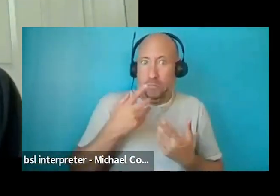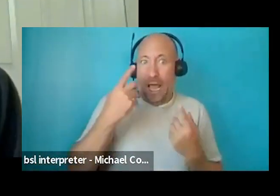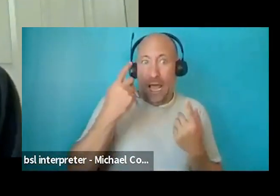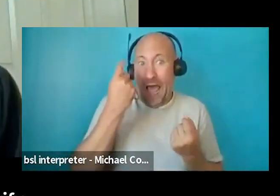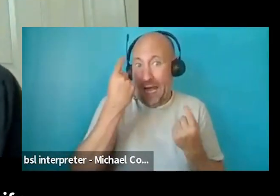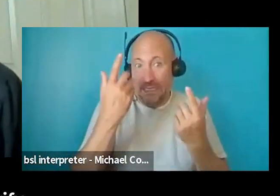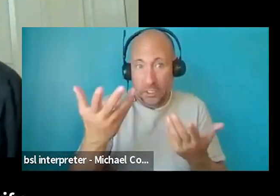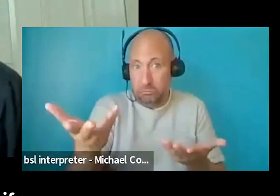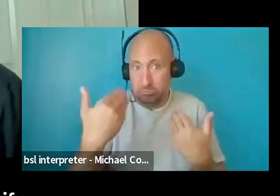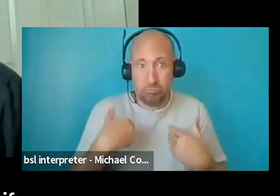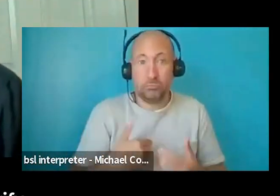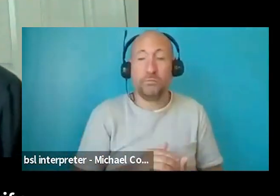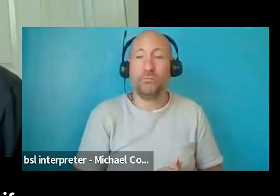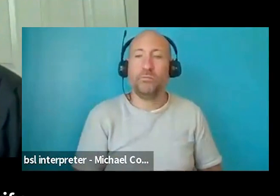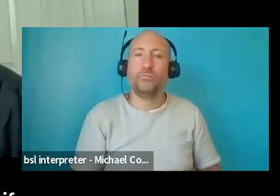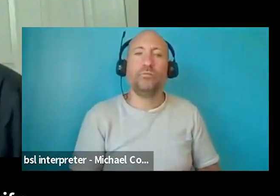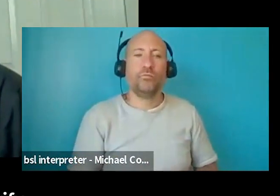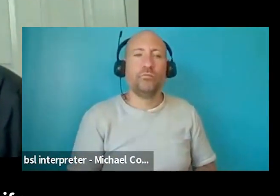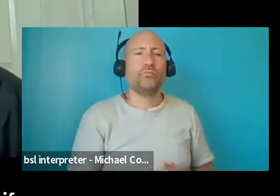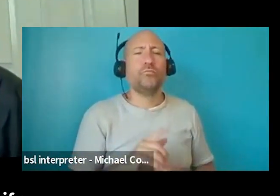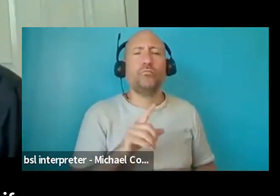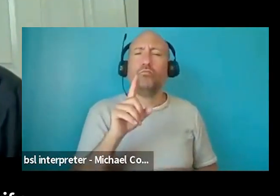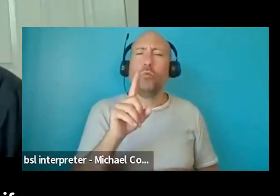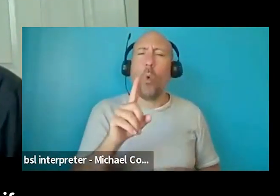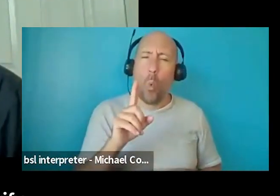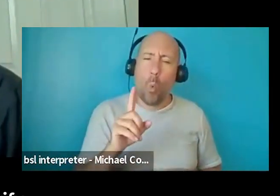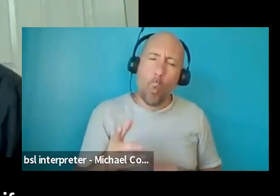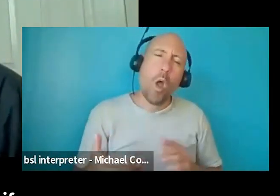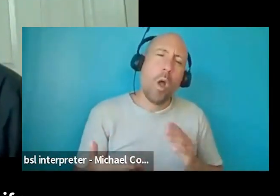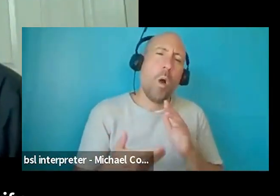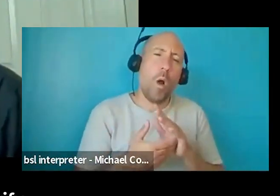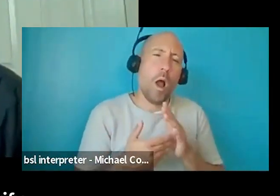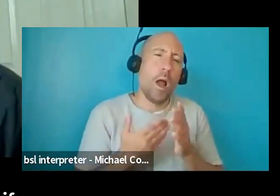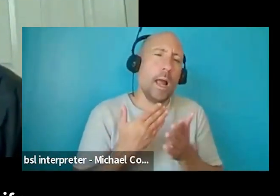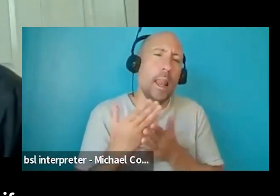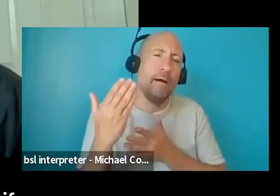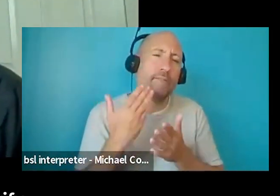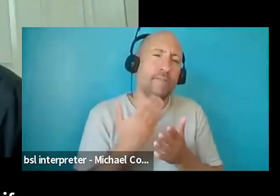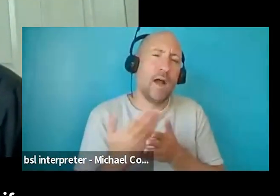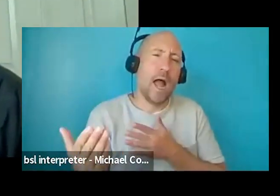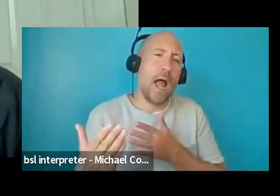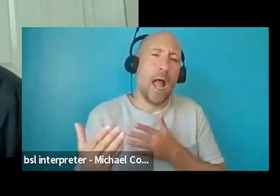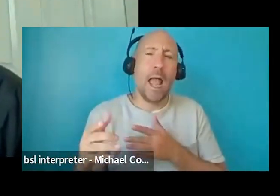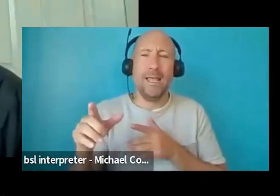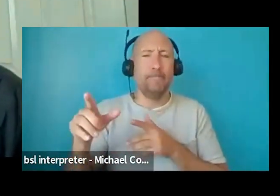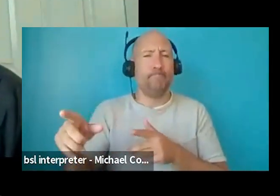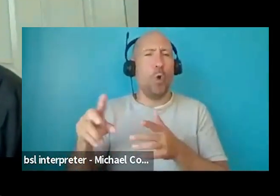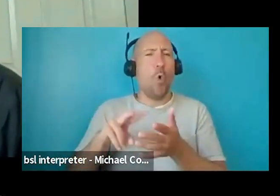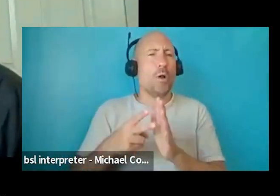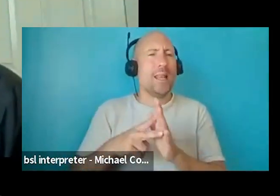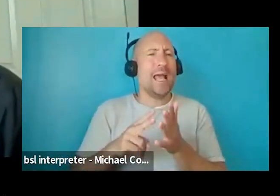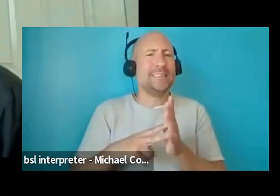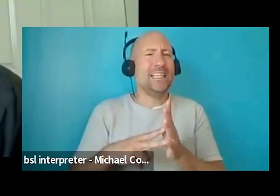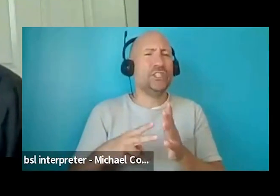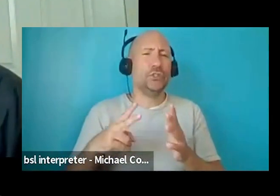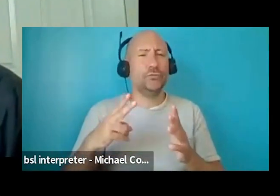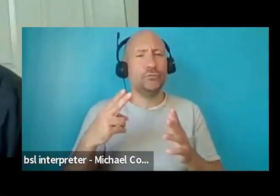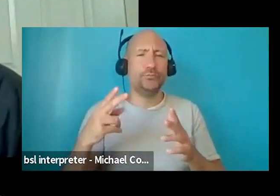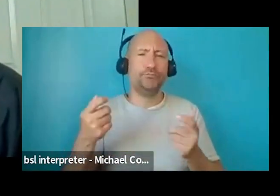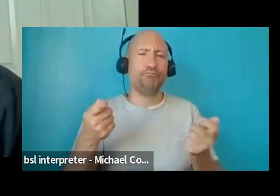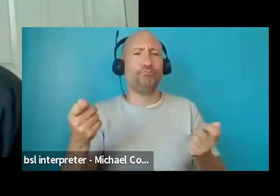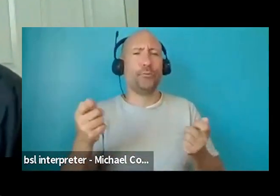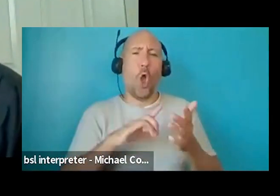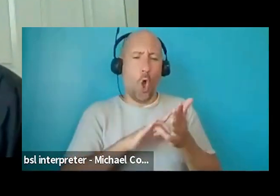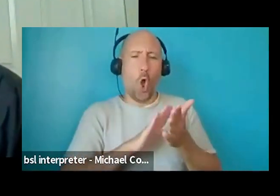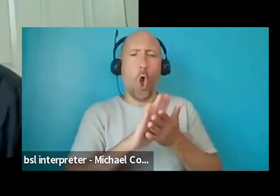welcome. And I suppose we should also just clarify what we mean by host organization, which I think Sabrina